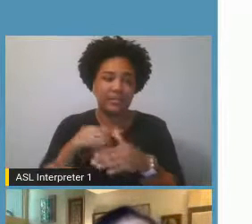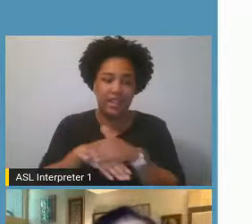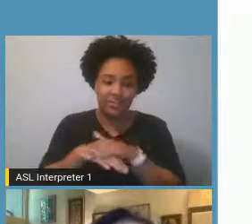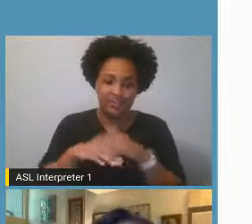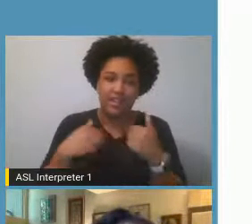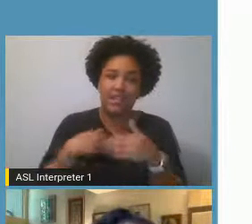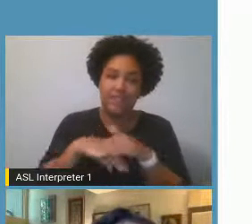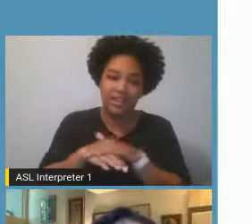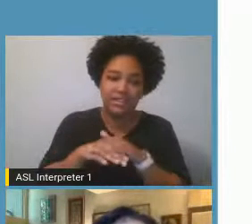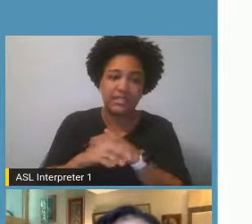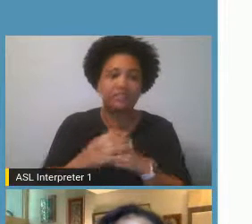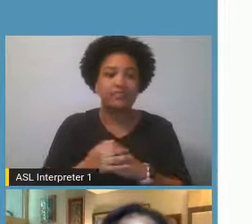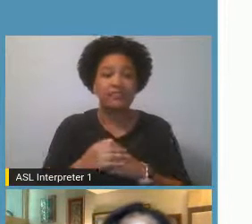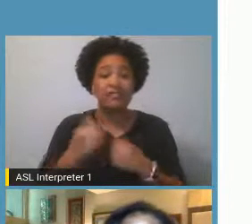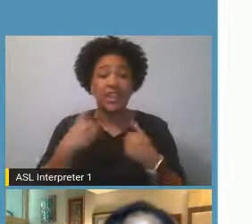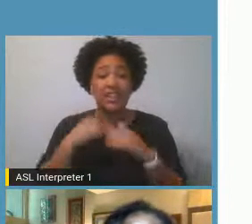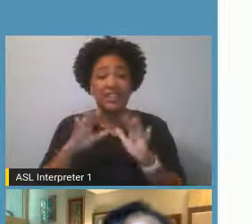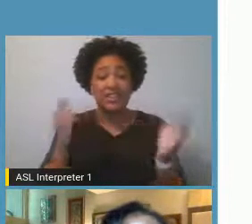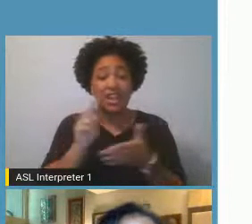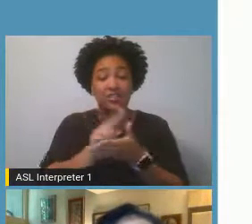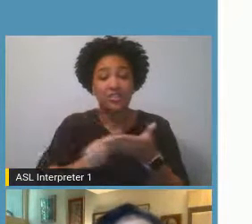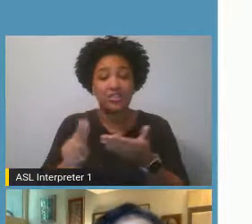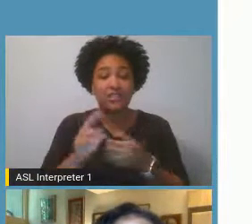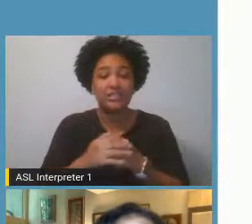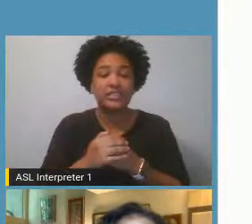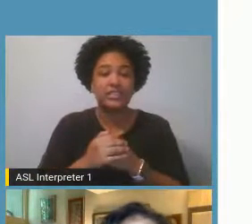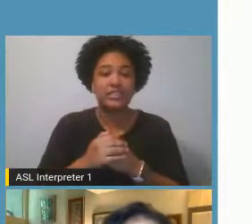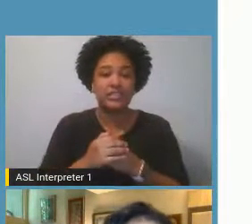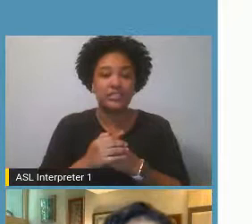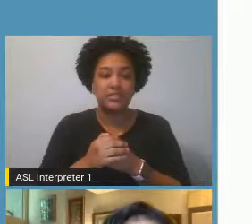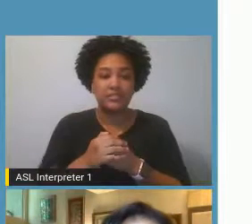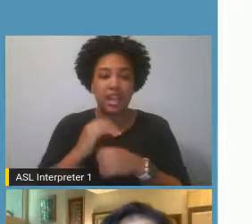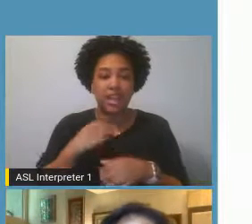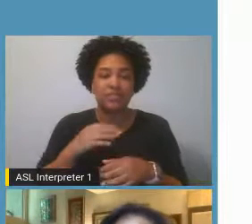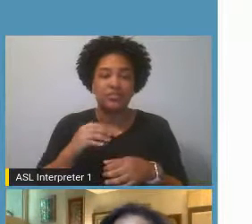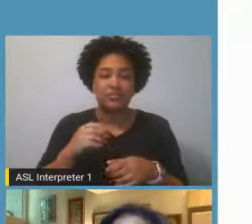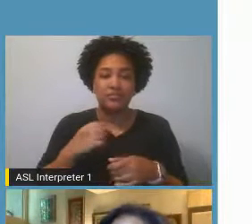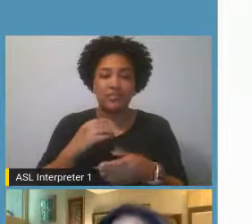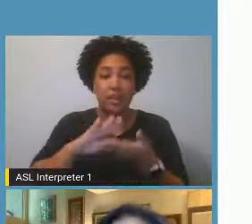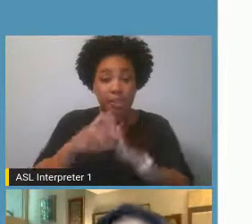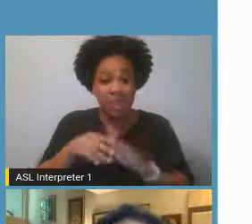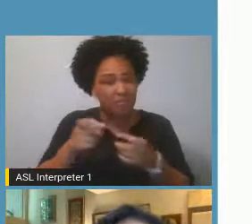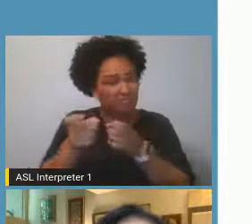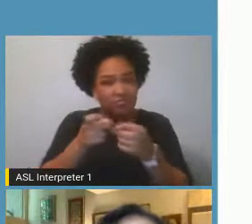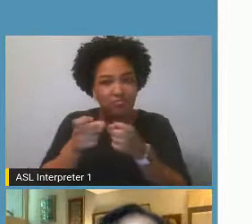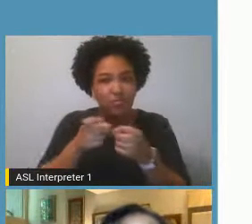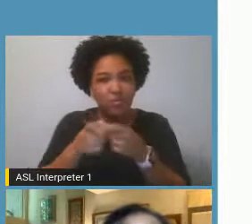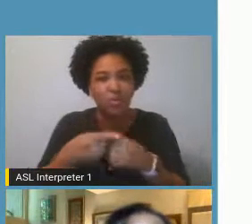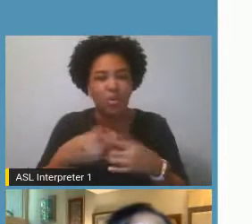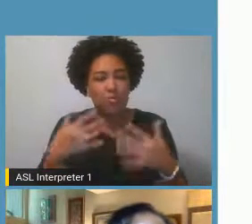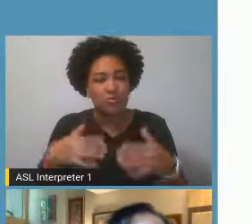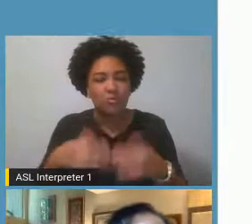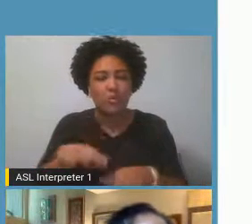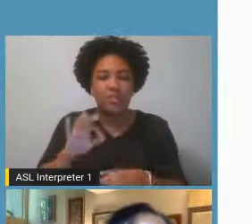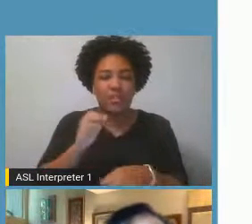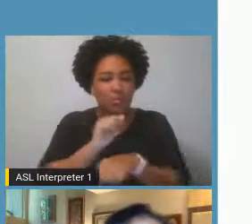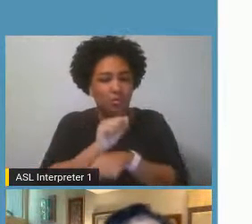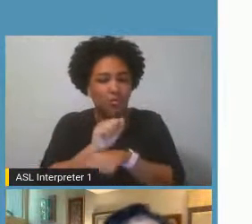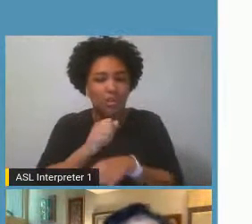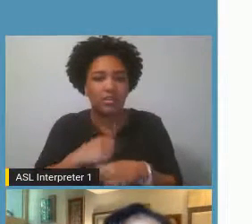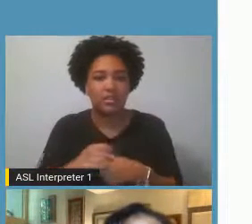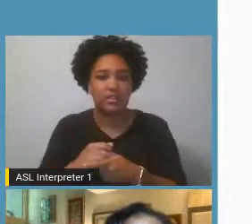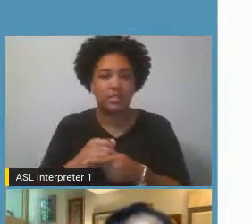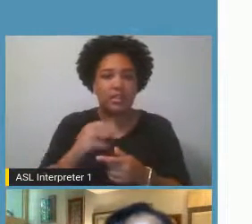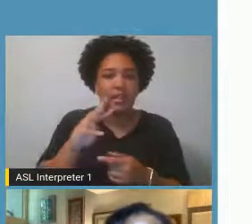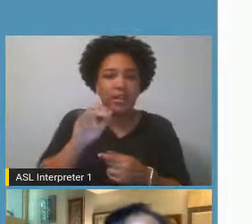lot of universities that are taking the helm and doing this type of work. And so you've got University of Michigan, Maryland Institute